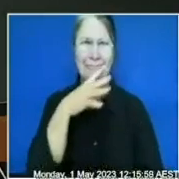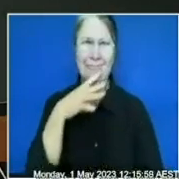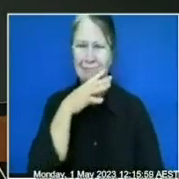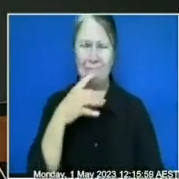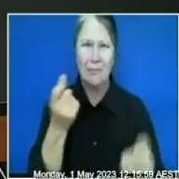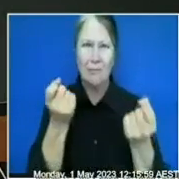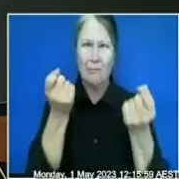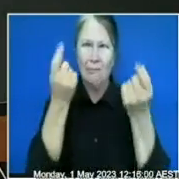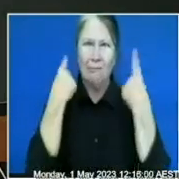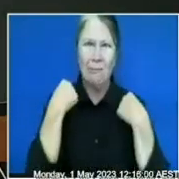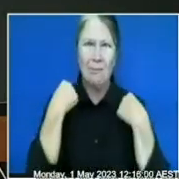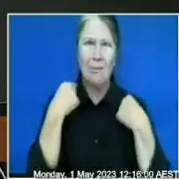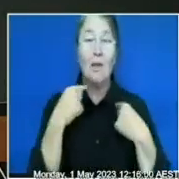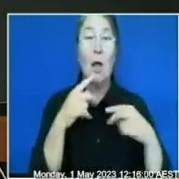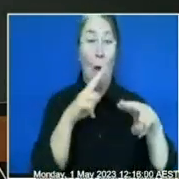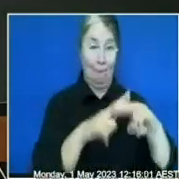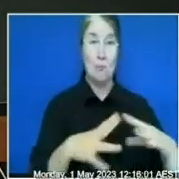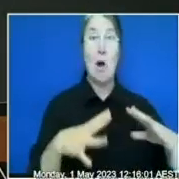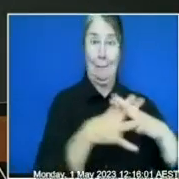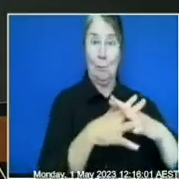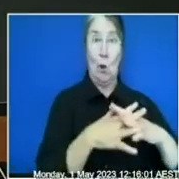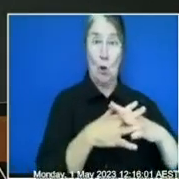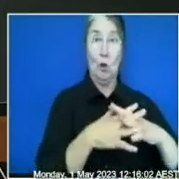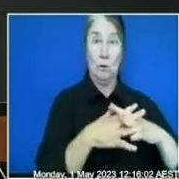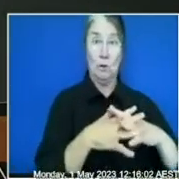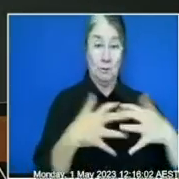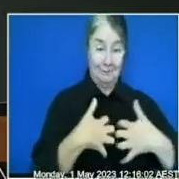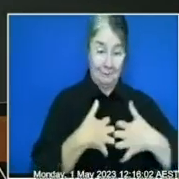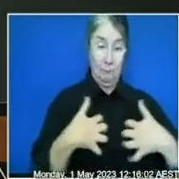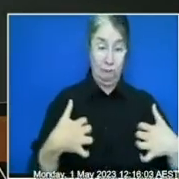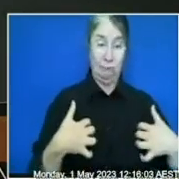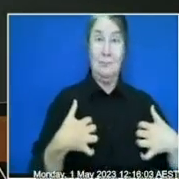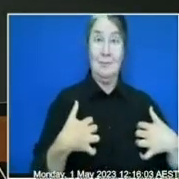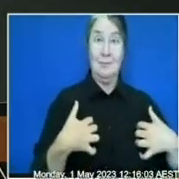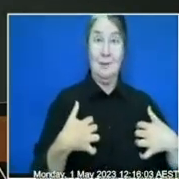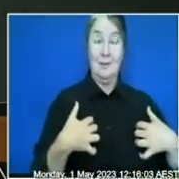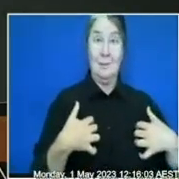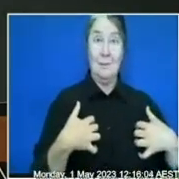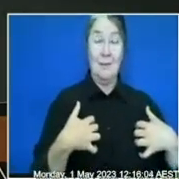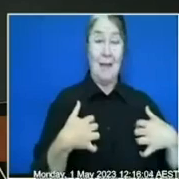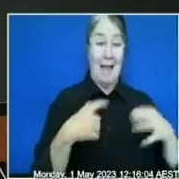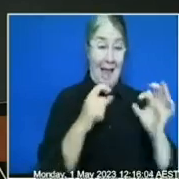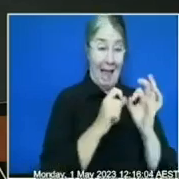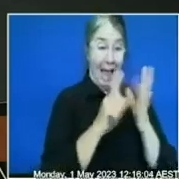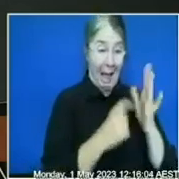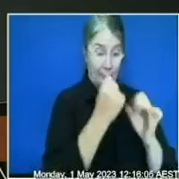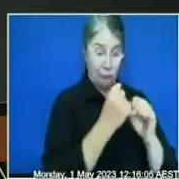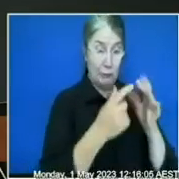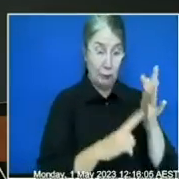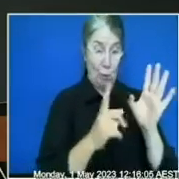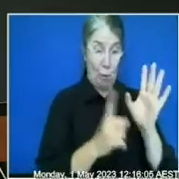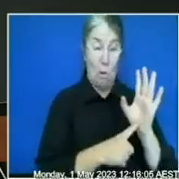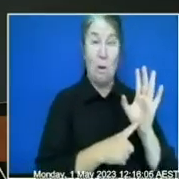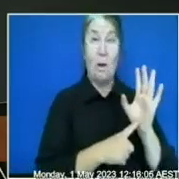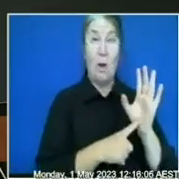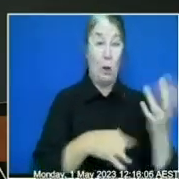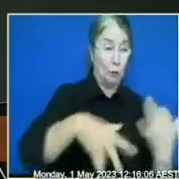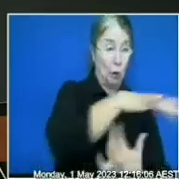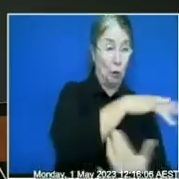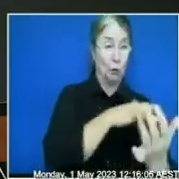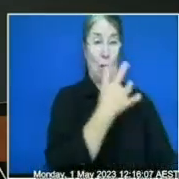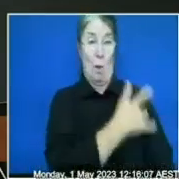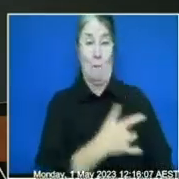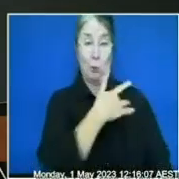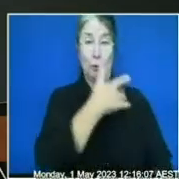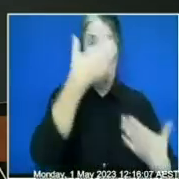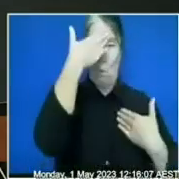of leaders in these areas of social and emotional wellbeing of Aboriginal people to do this. It's not been evaluated. In there it's saying